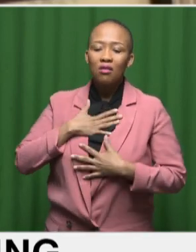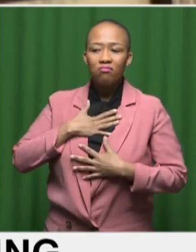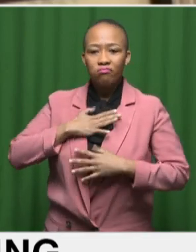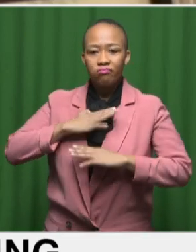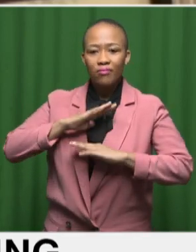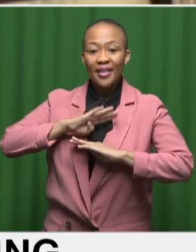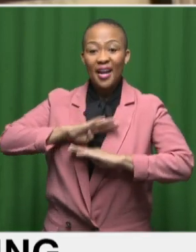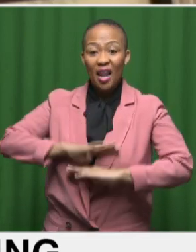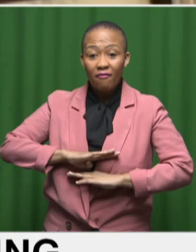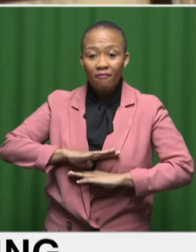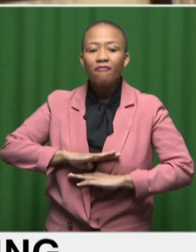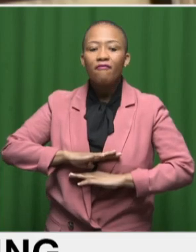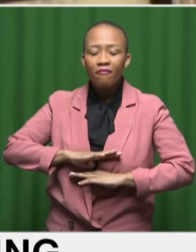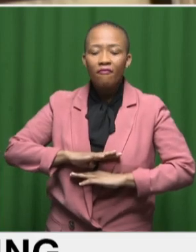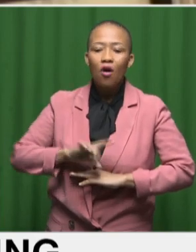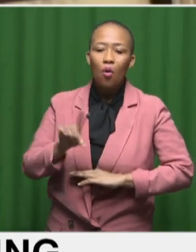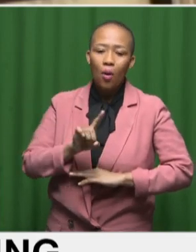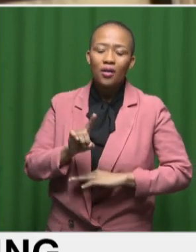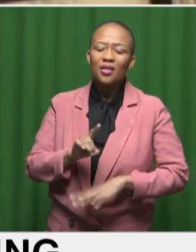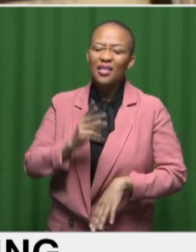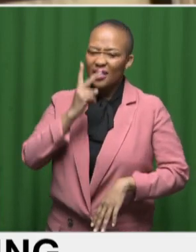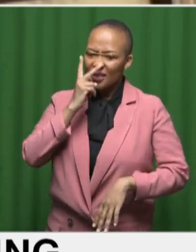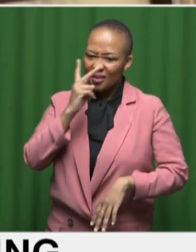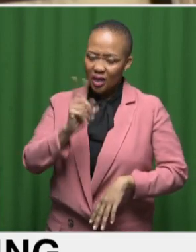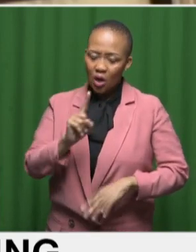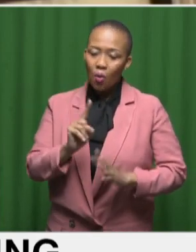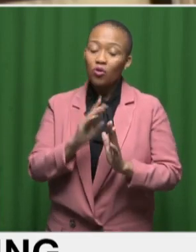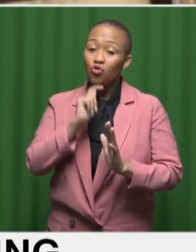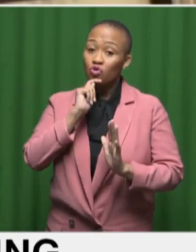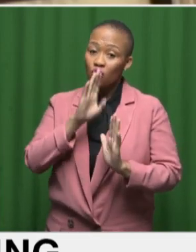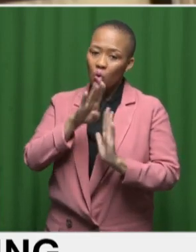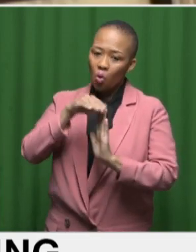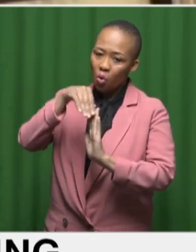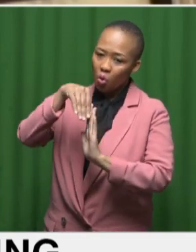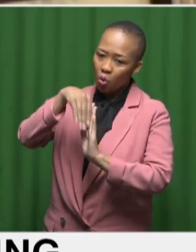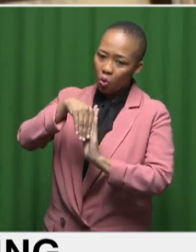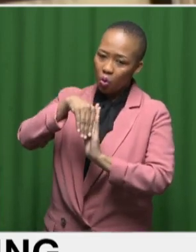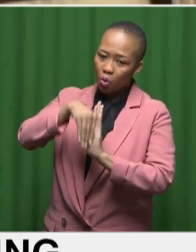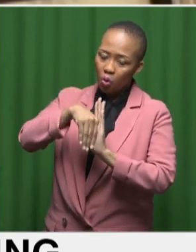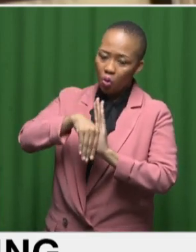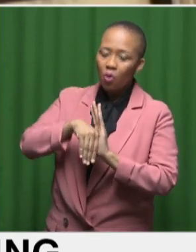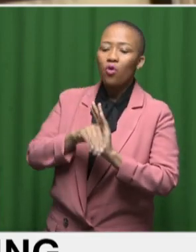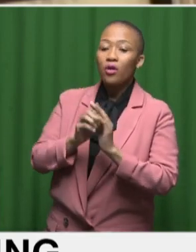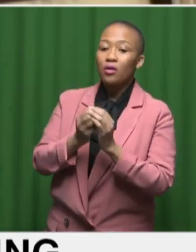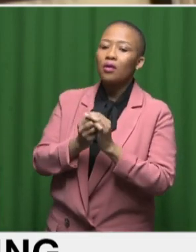a fairly moderate decline in the growth rate,